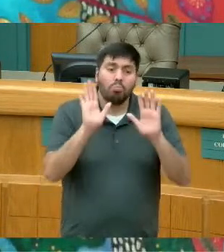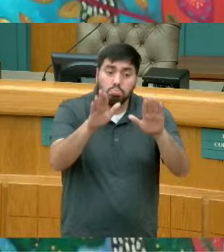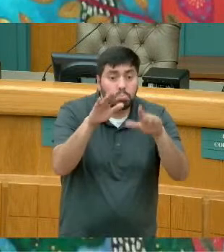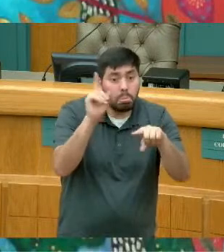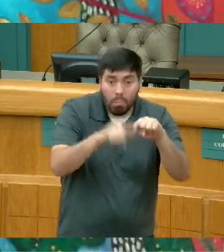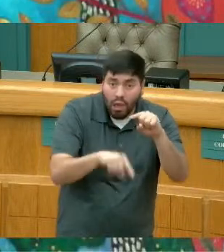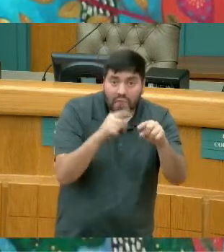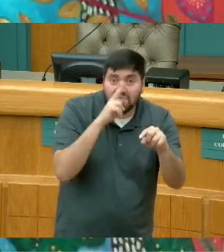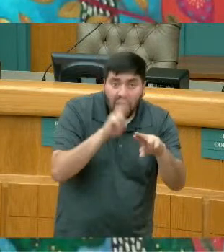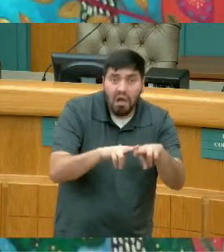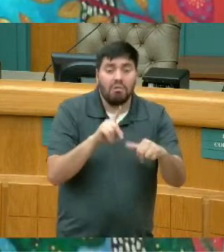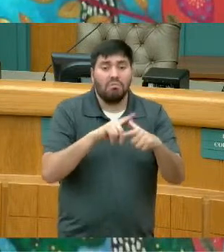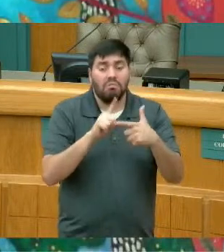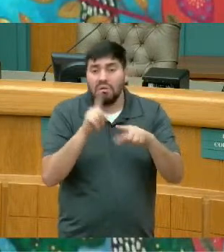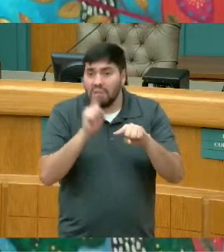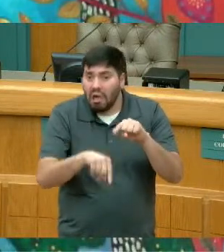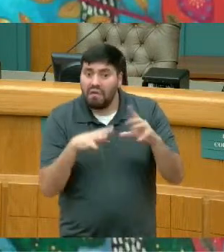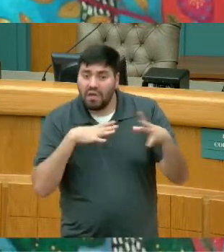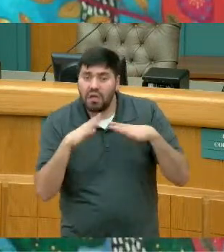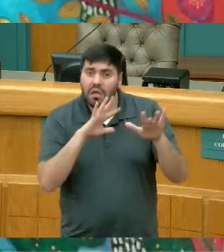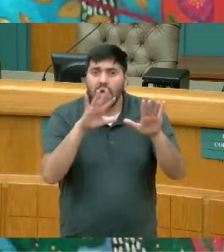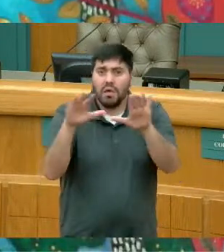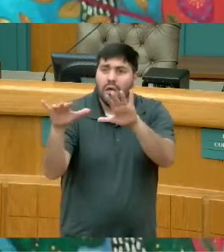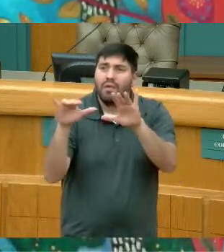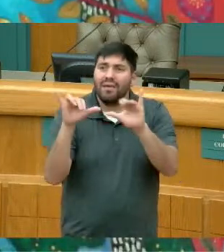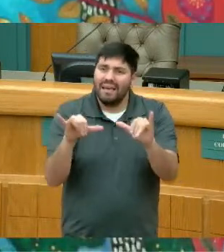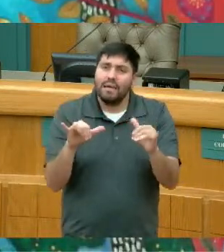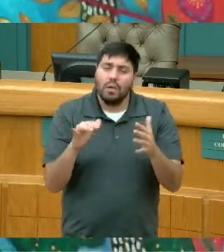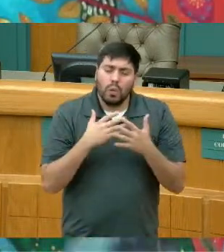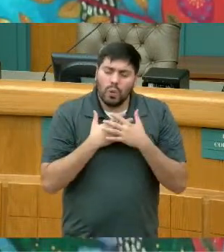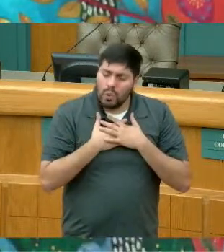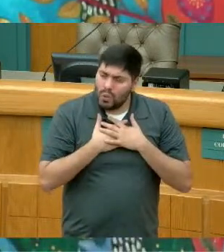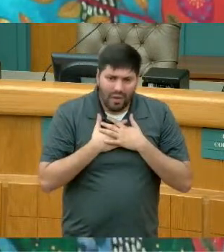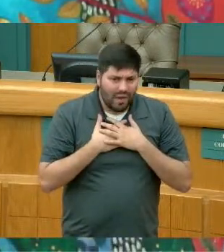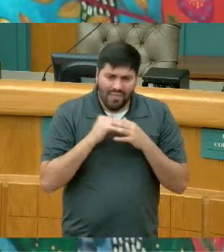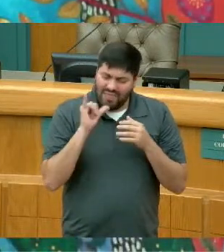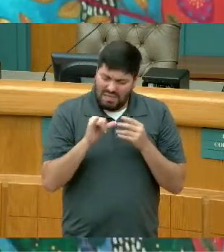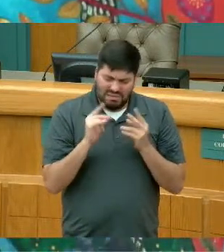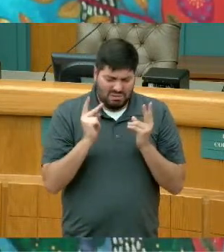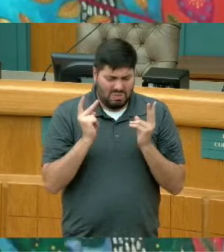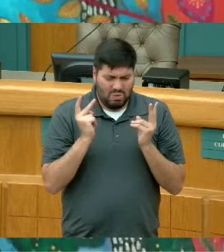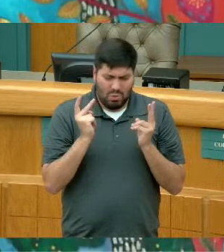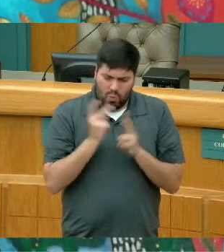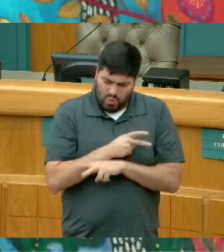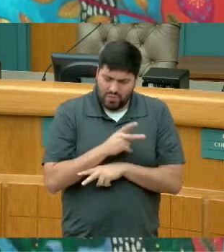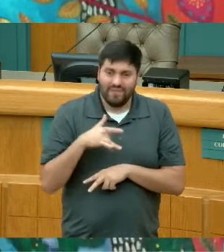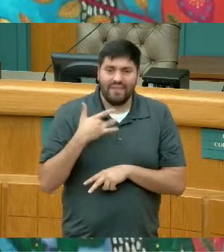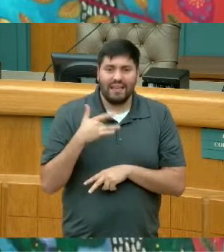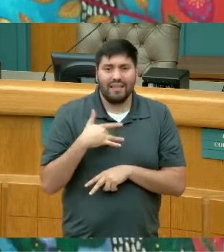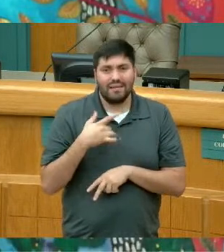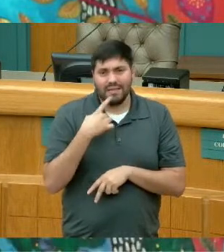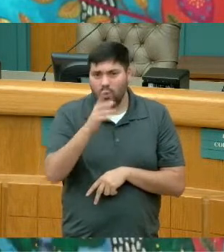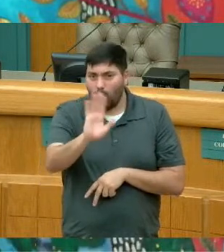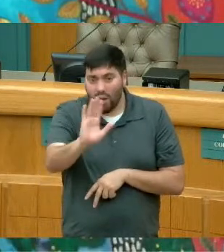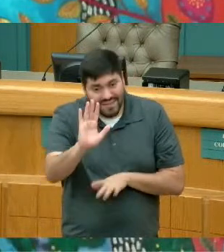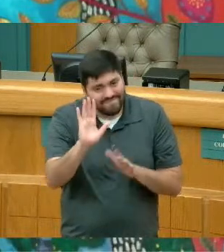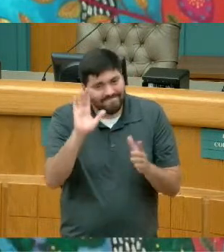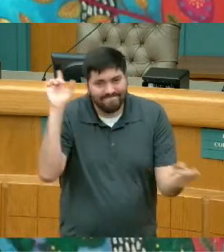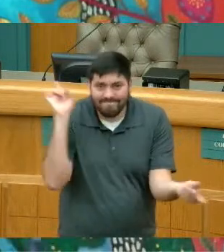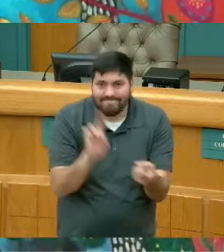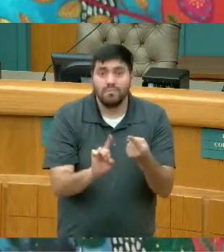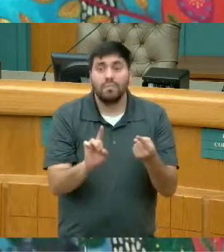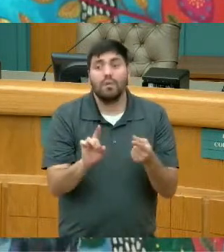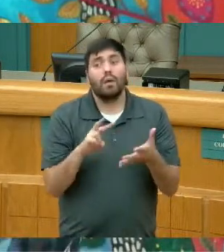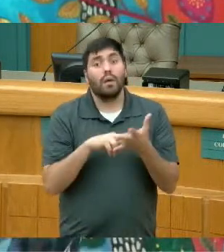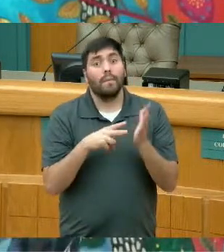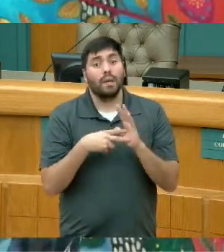vacation, your ability to access places. It is the worst feeling in the world to